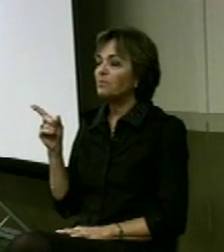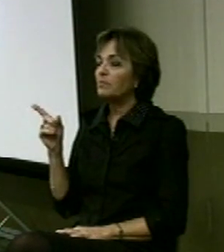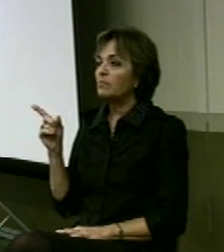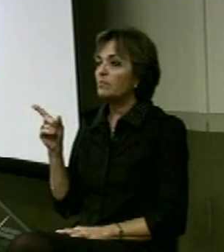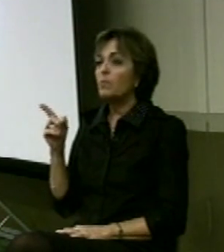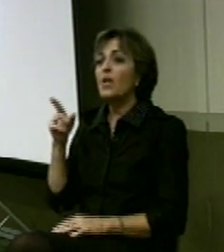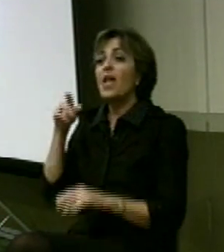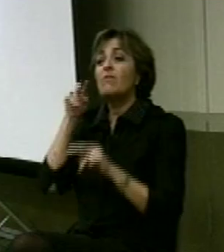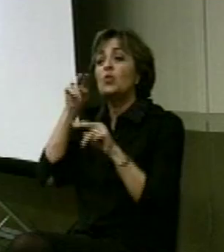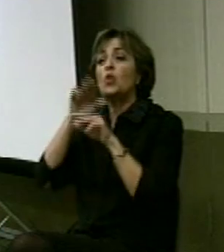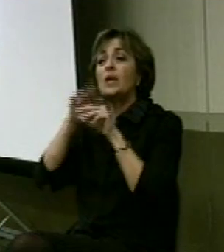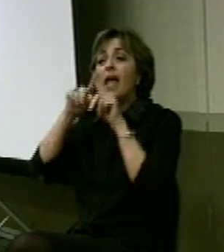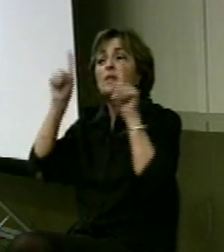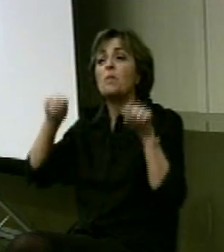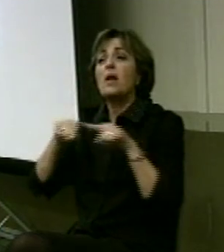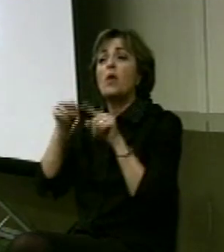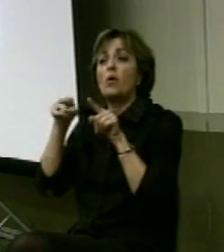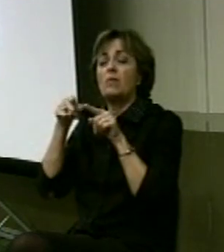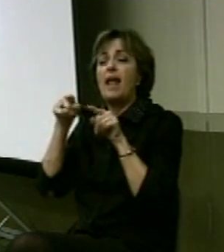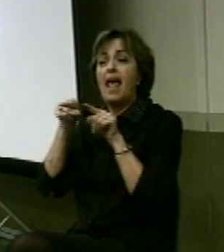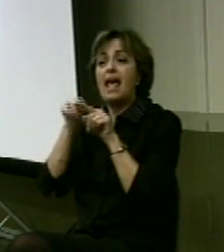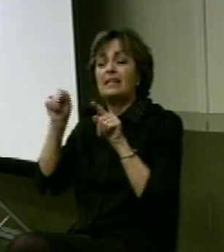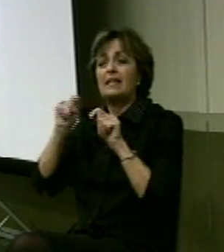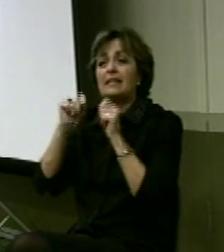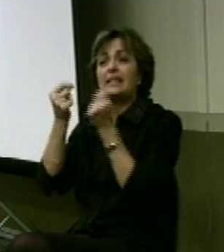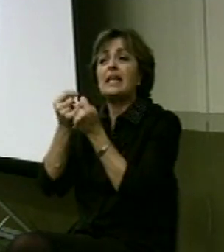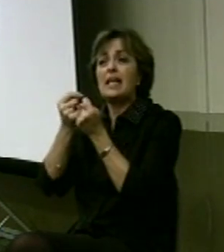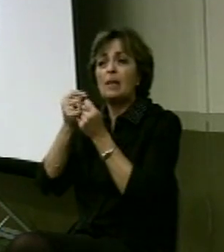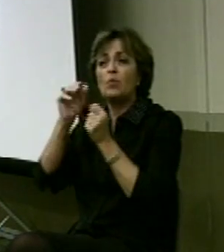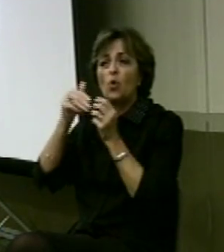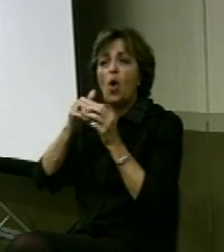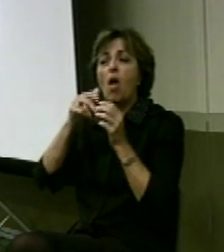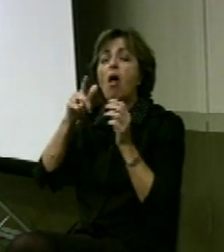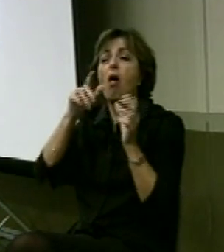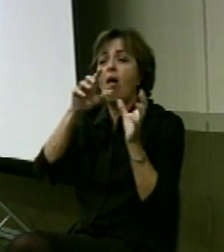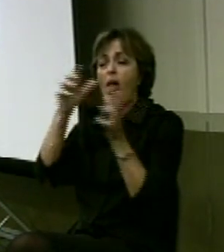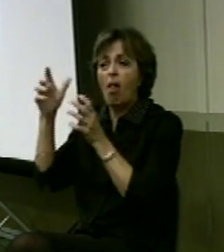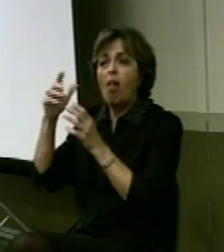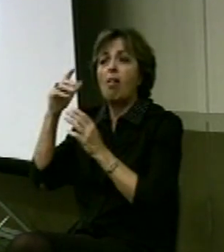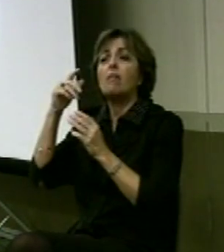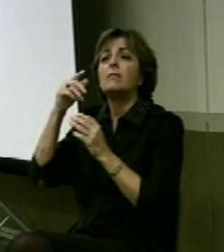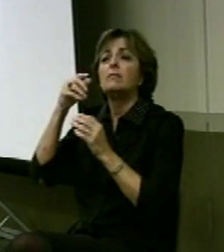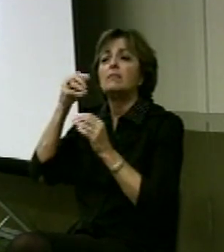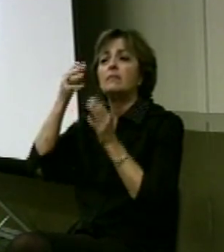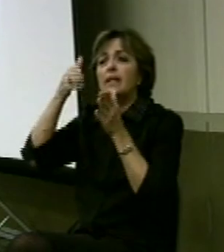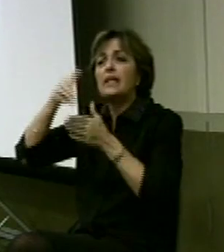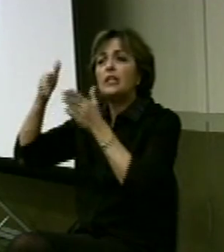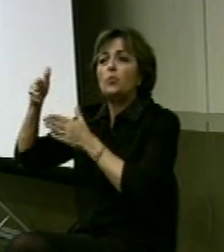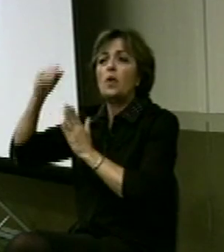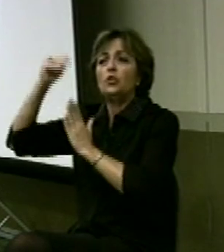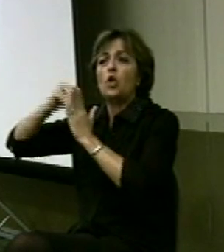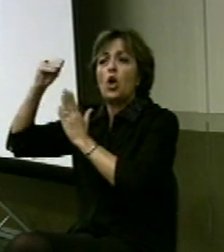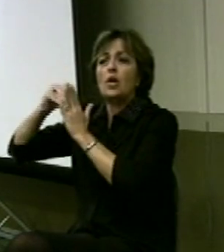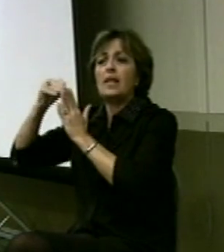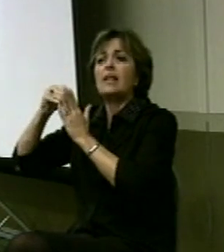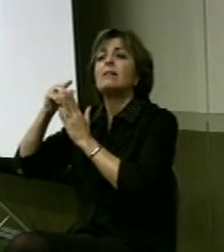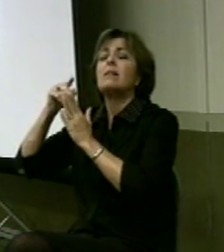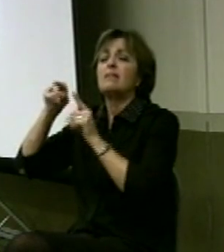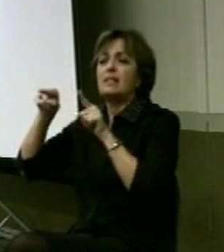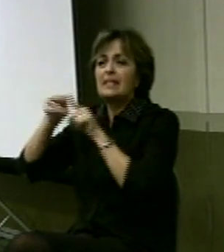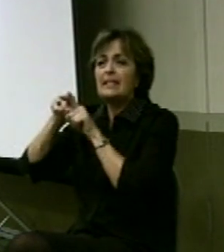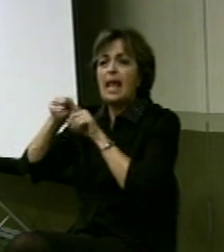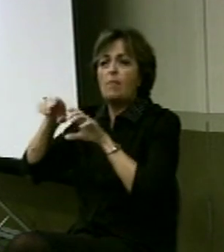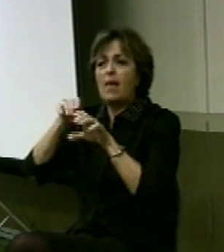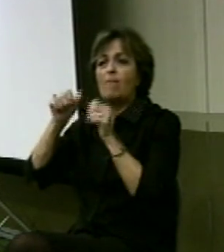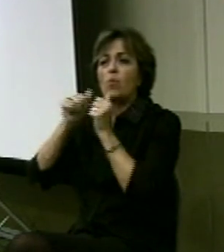monitor, that's fine. As a team, you're watching it, but you're all individually charting the same behavior with